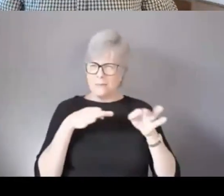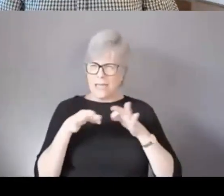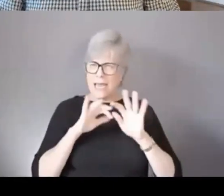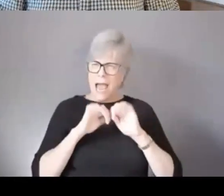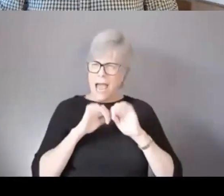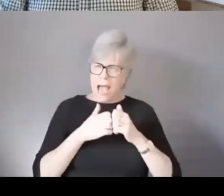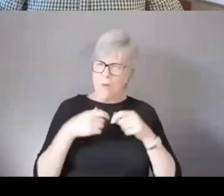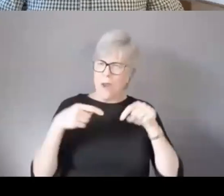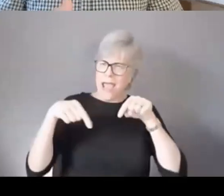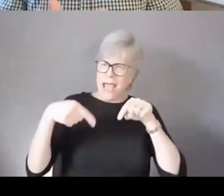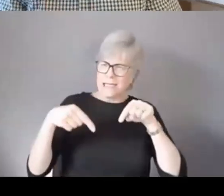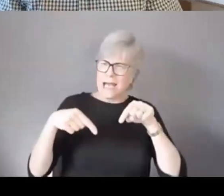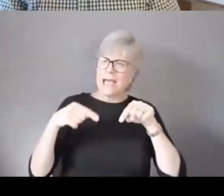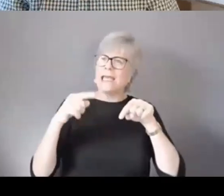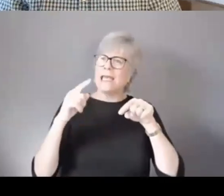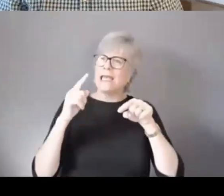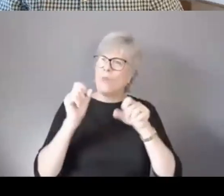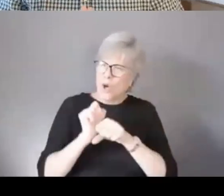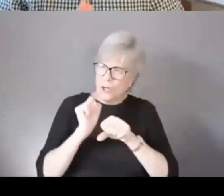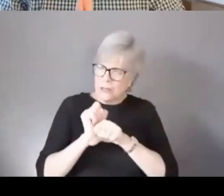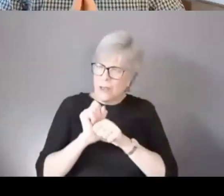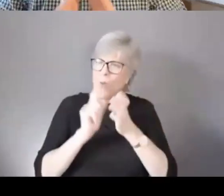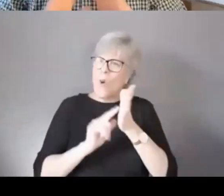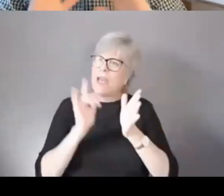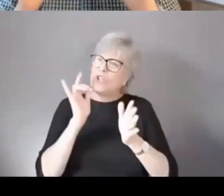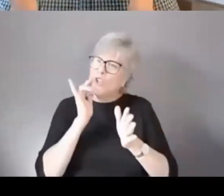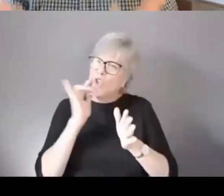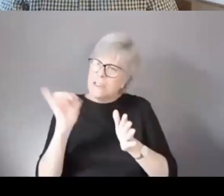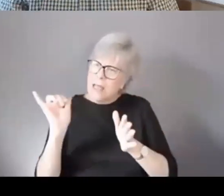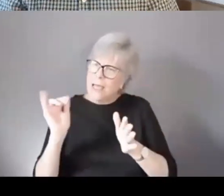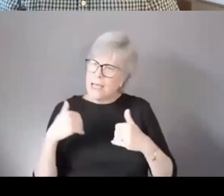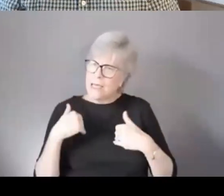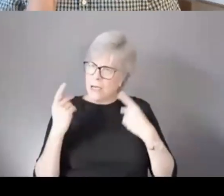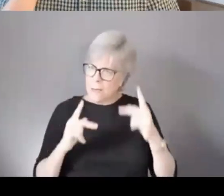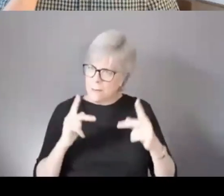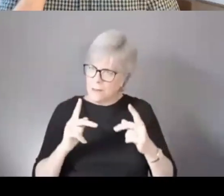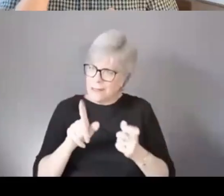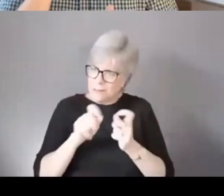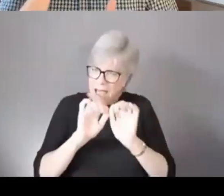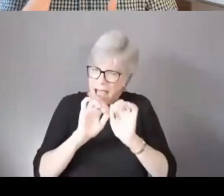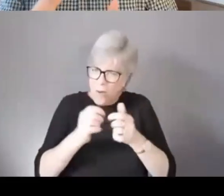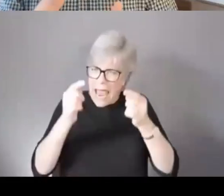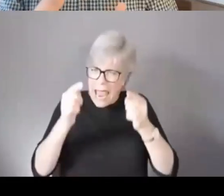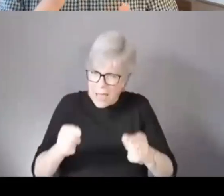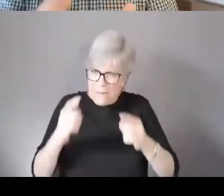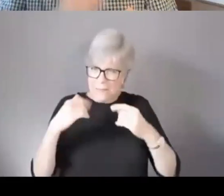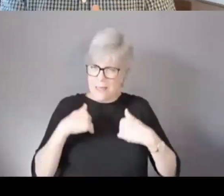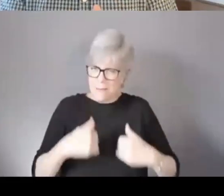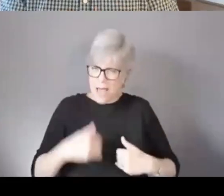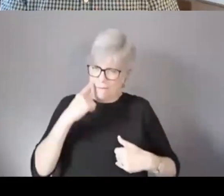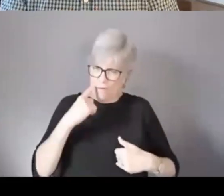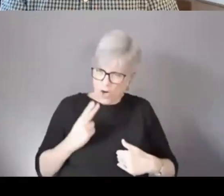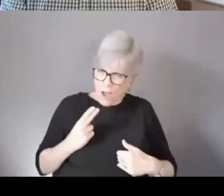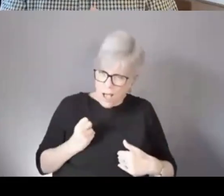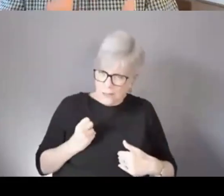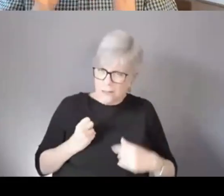what it looks like in young people and adults, specifically how it happens for us, how it works